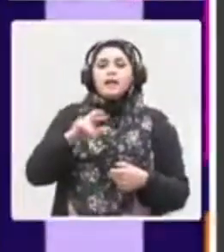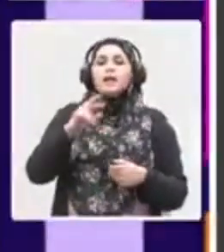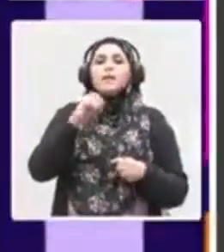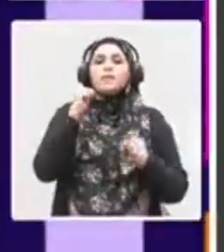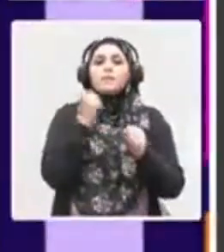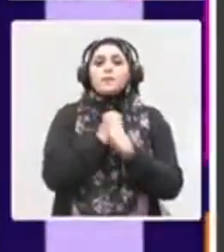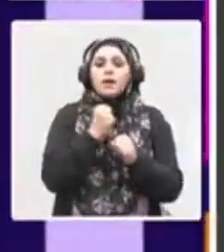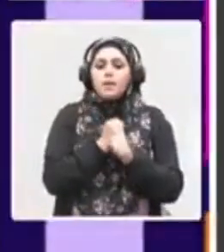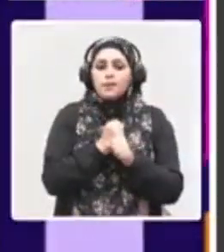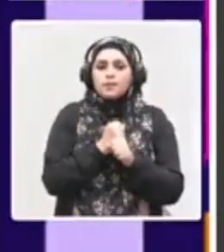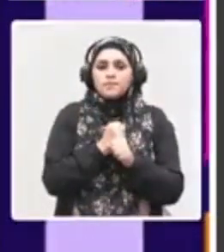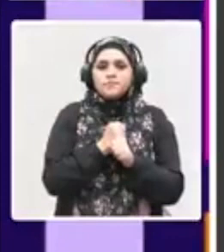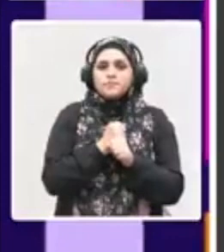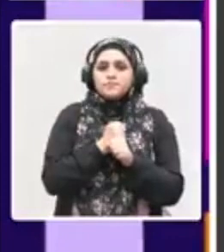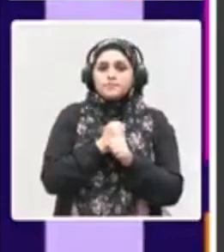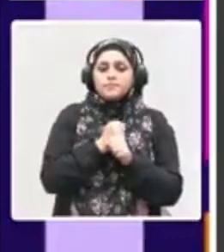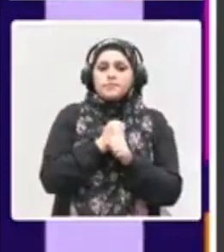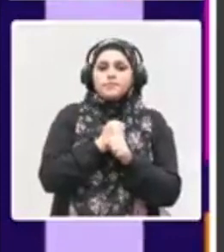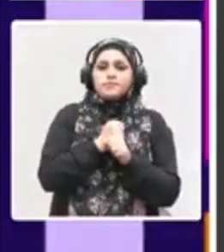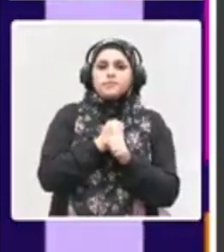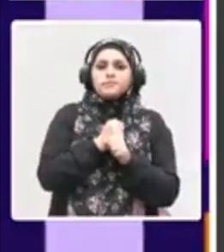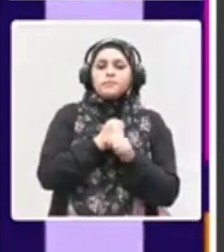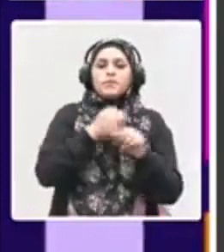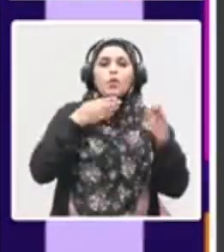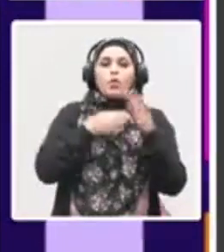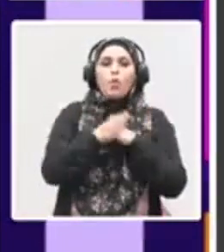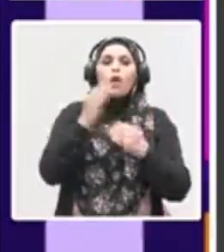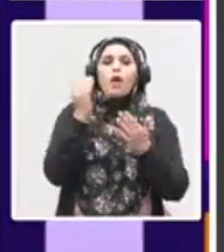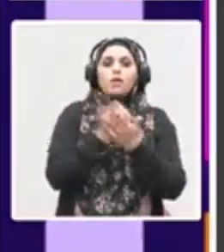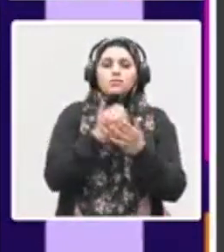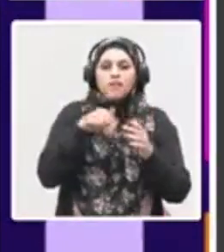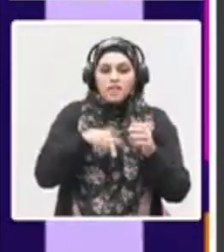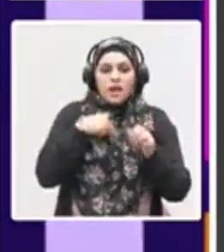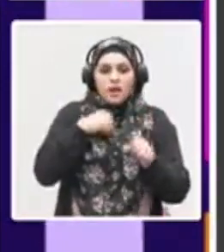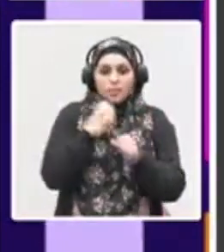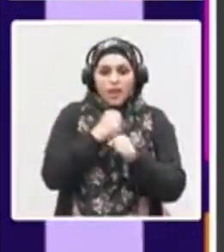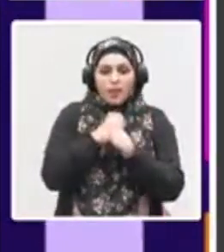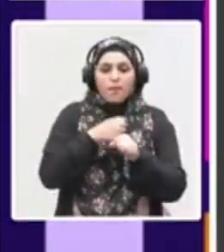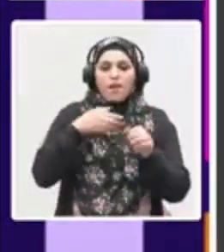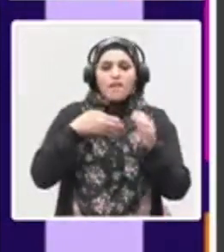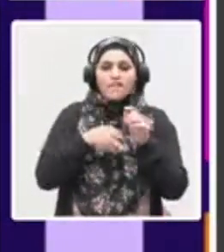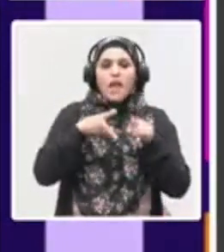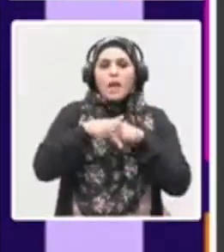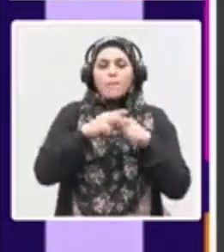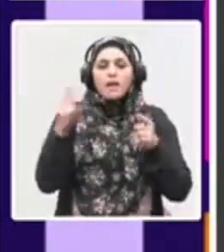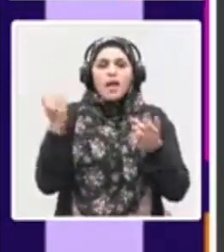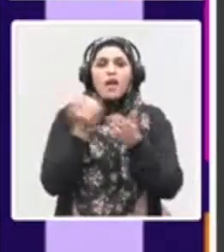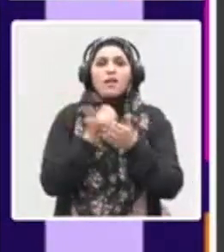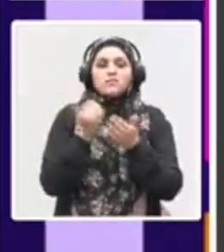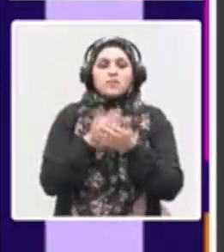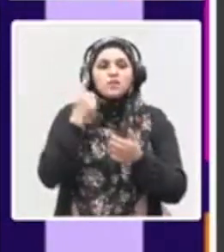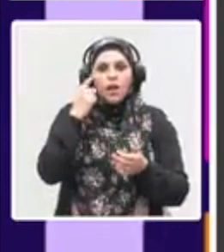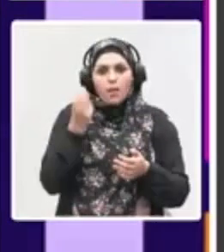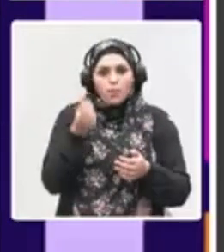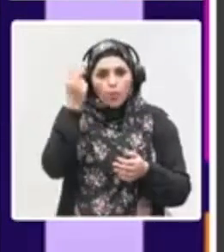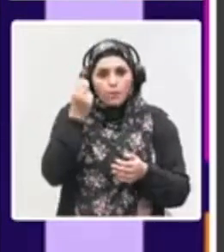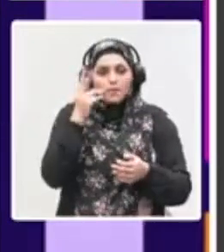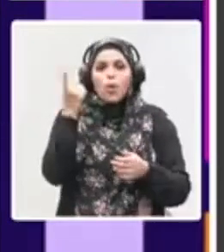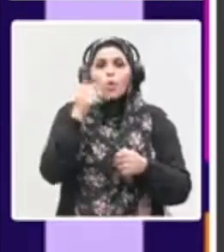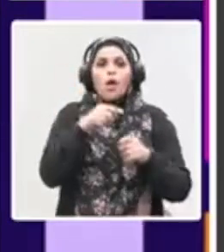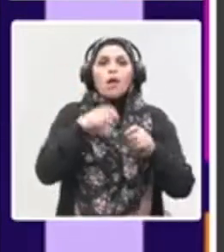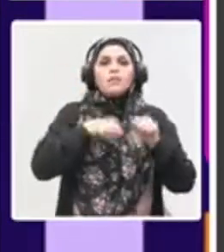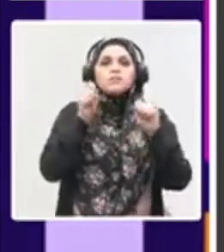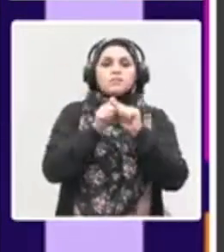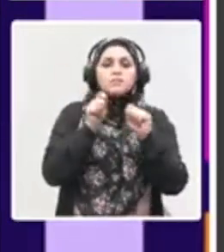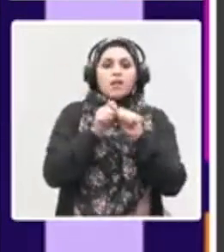investing and the creative economy. We're bringing capital to creative people who make a profit and make a difference. And if the term impact